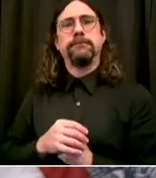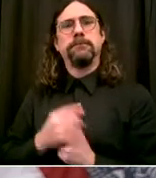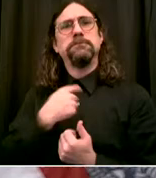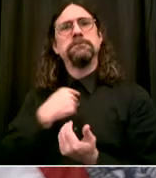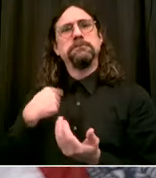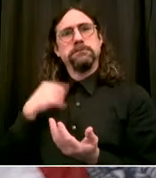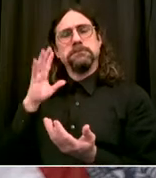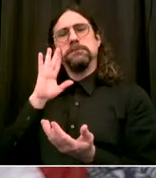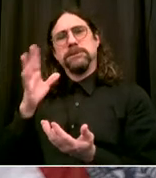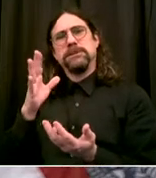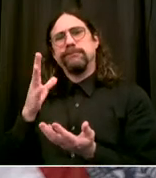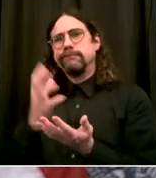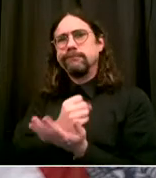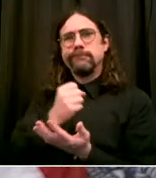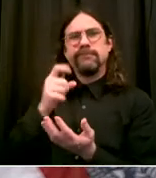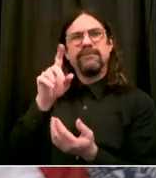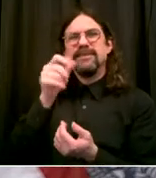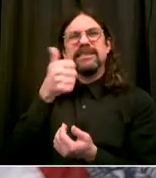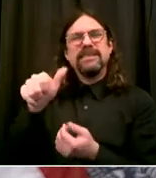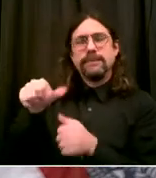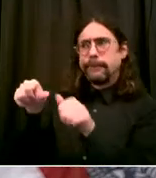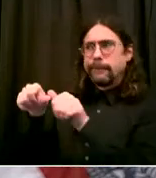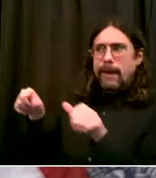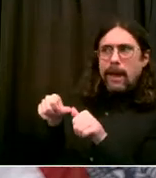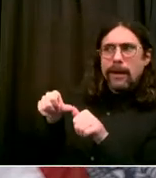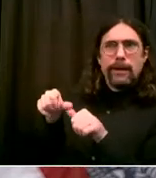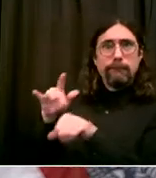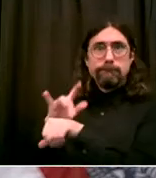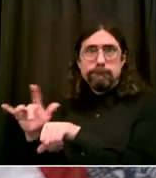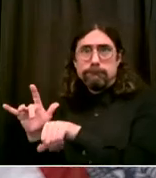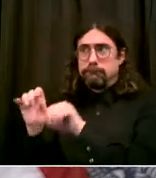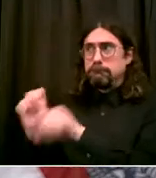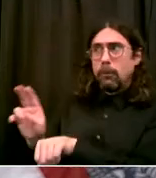takes. And there's lots of ways to put this